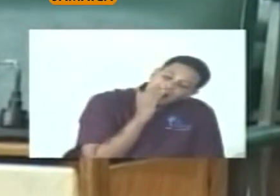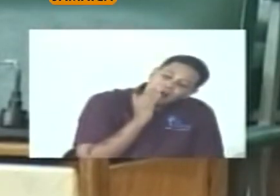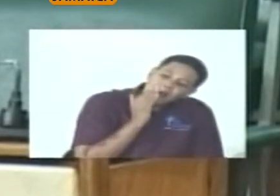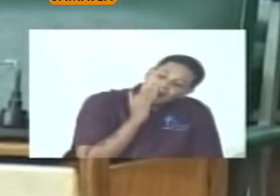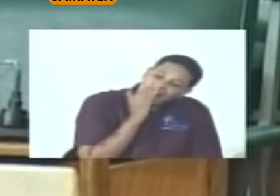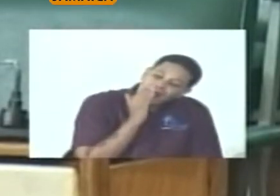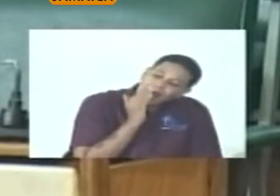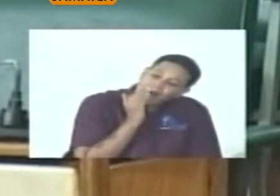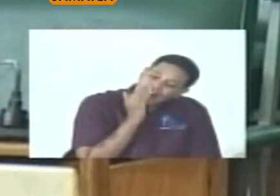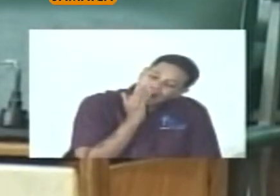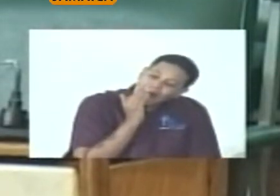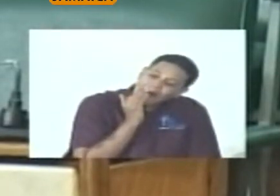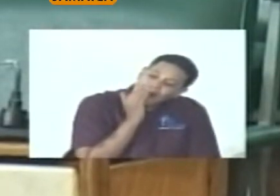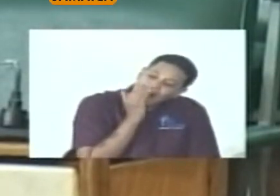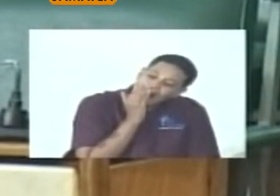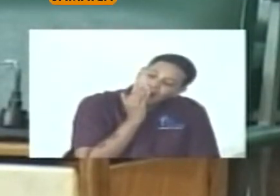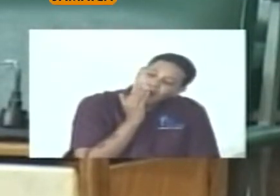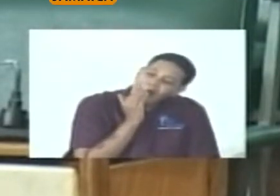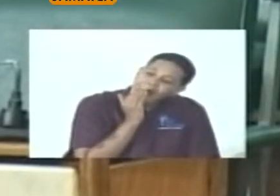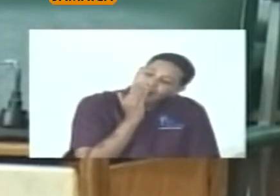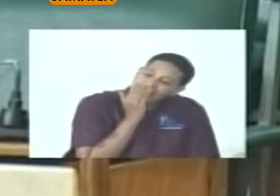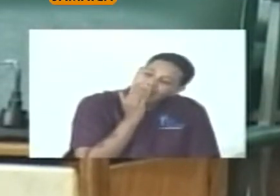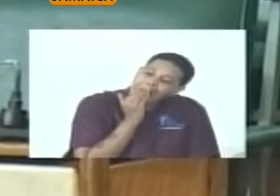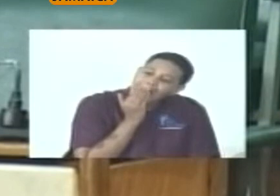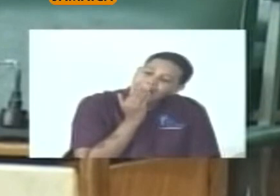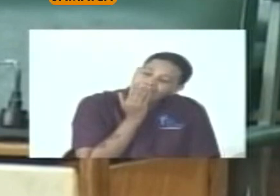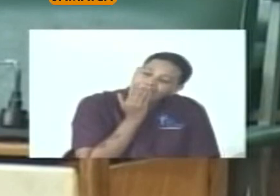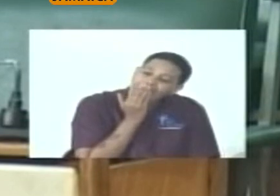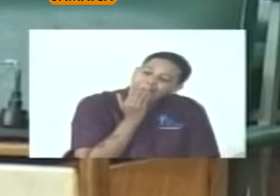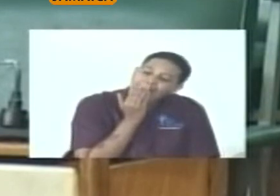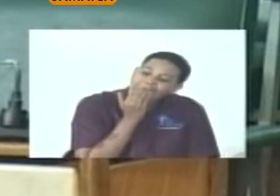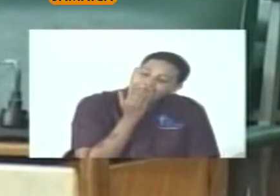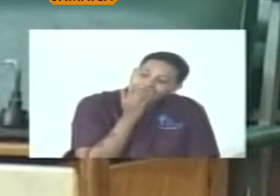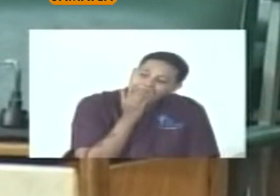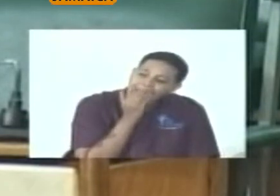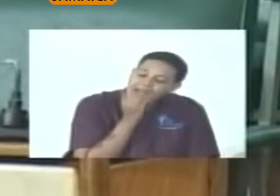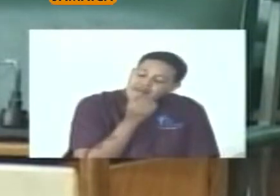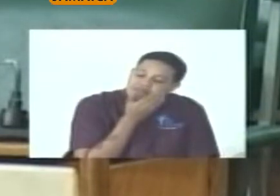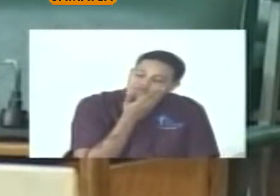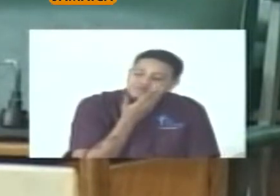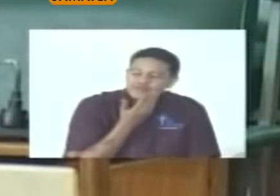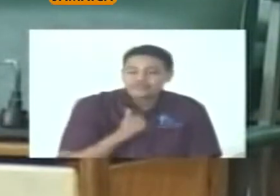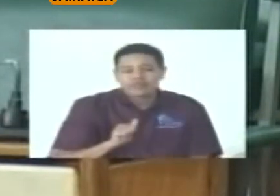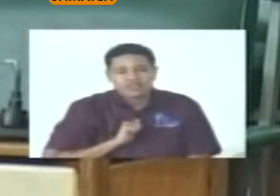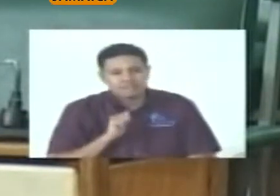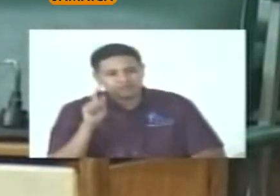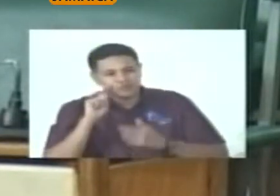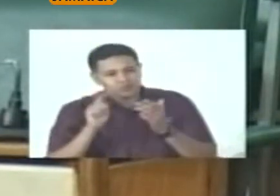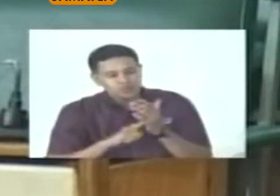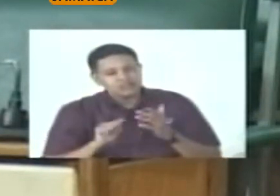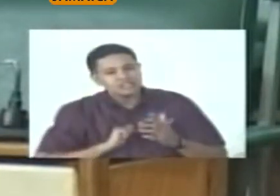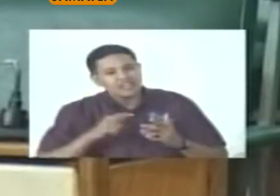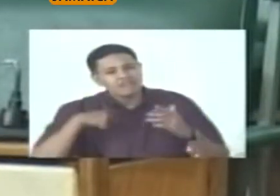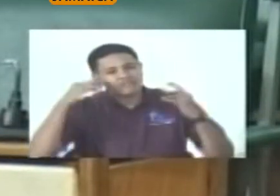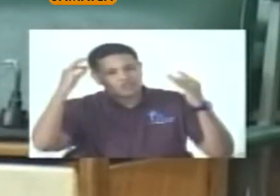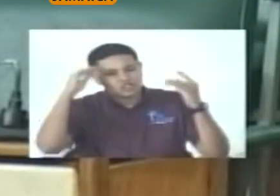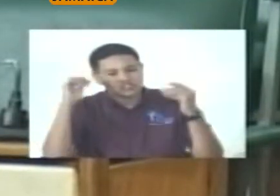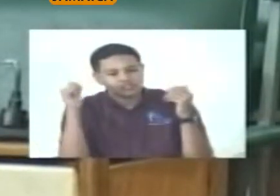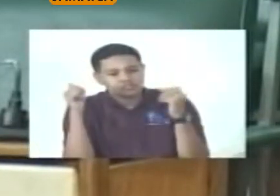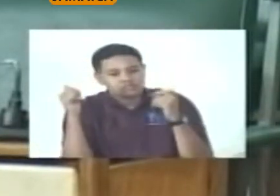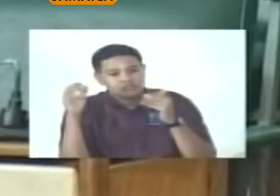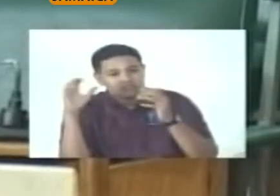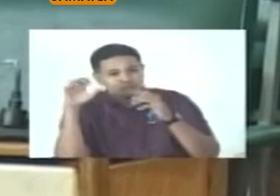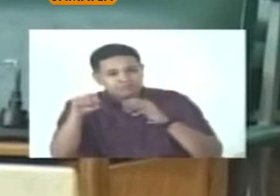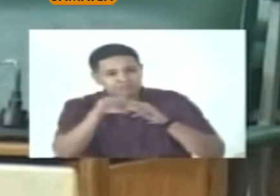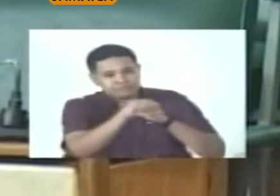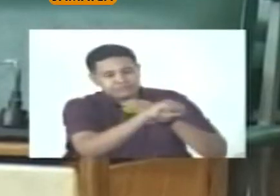noted, and I myself have concerns about the number of convictions under the anti-gang legislation. But I wish also to make note that